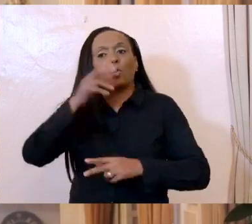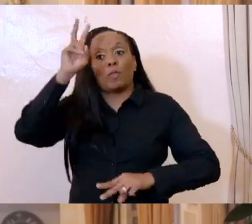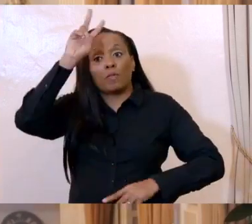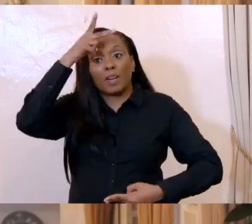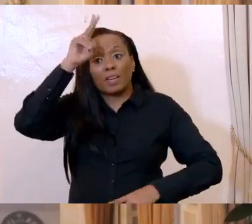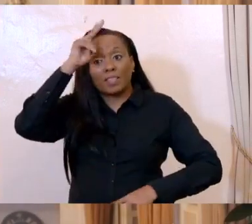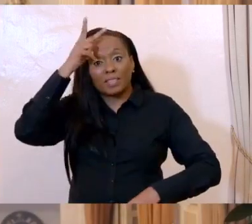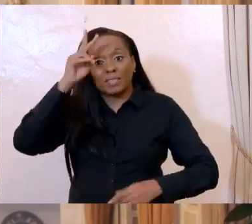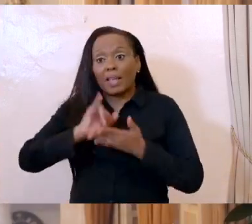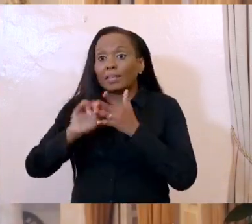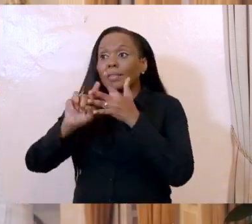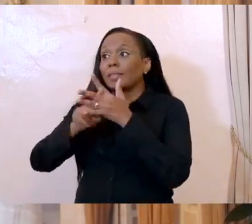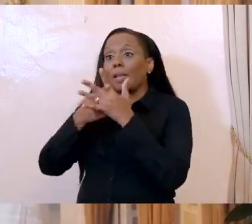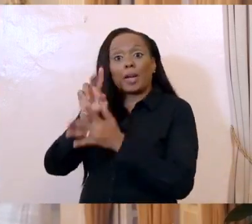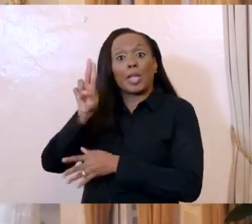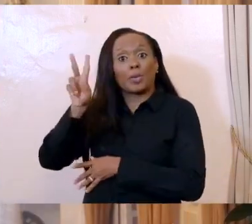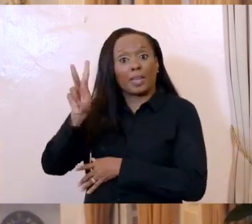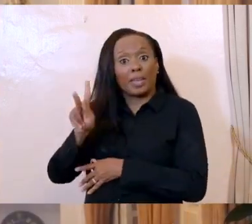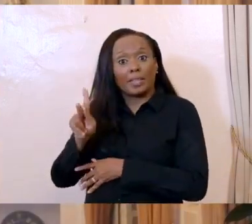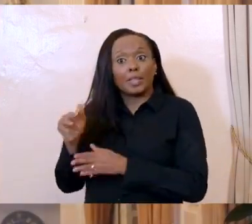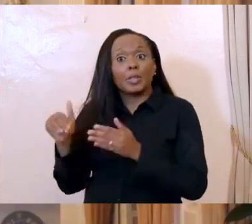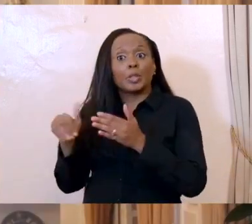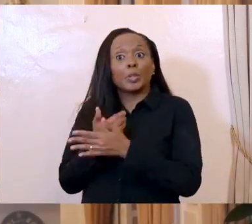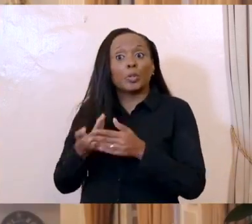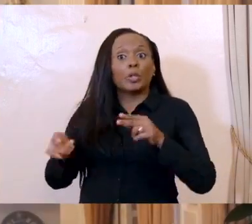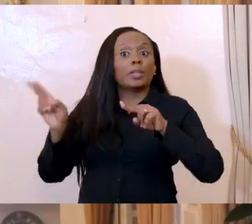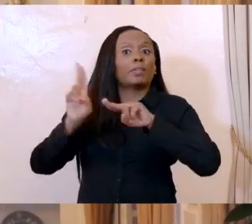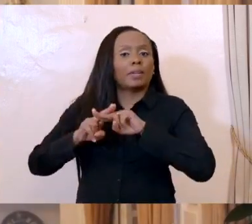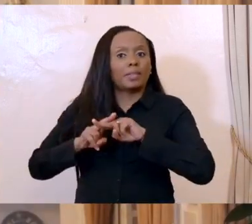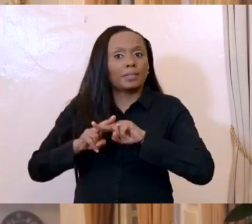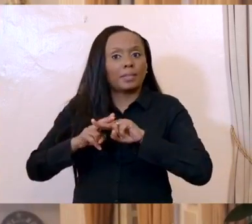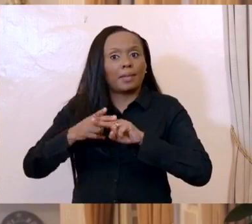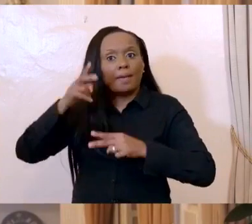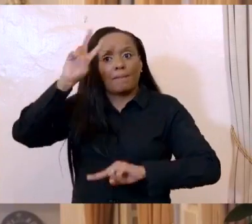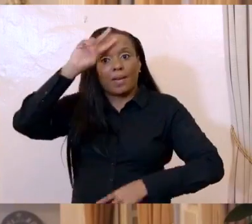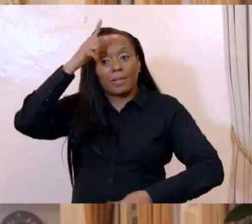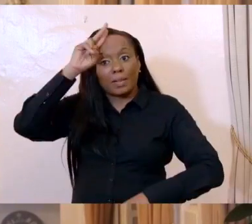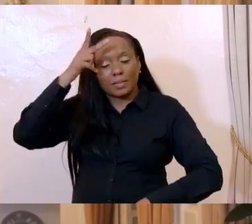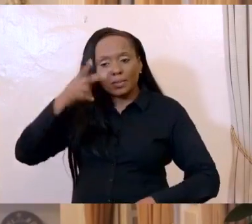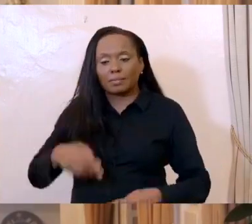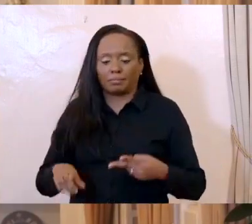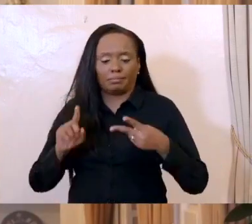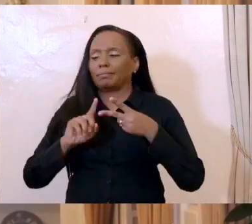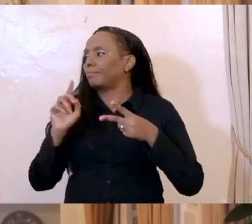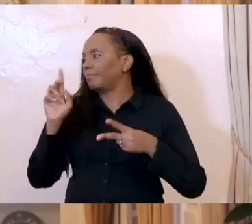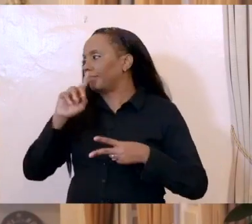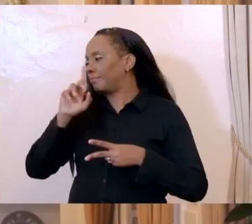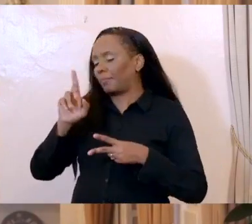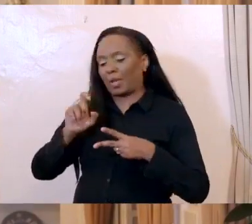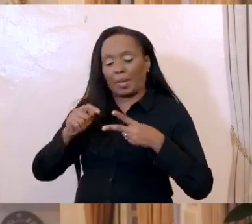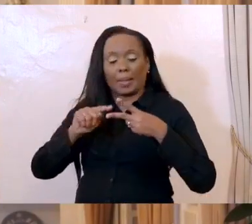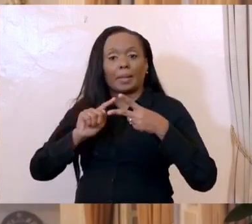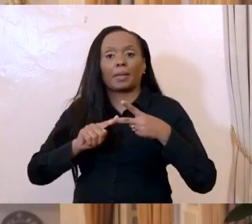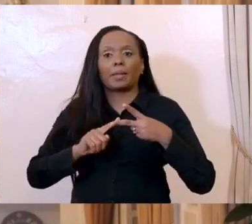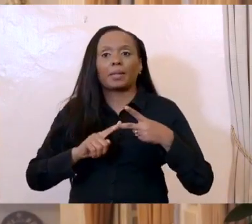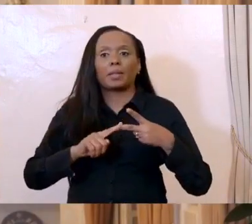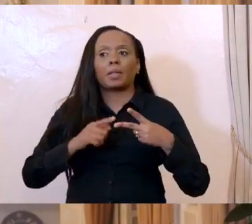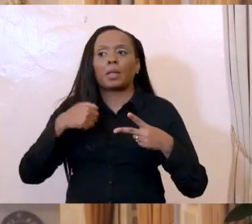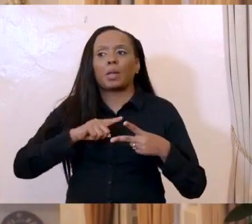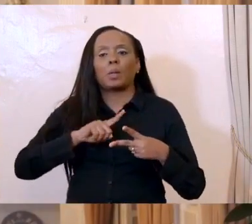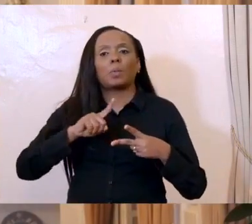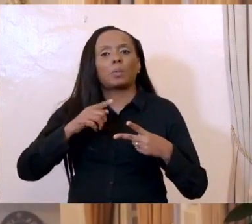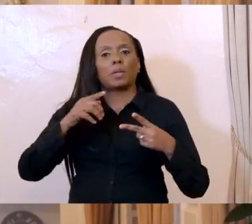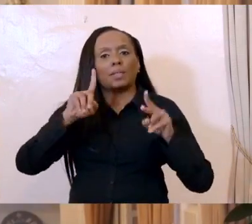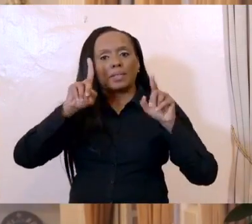As we would have indicated, the samples have been sent to the Caribbean Public Health Laboratory in Trinidad and